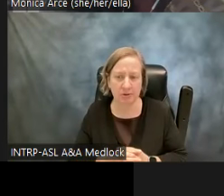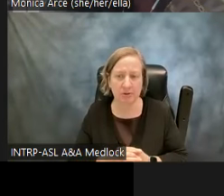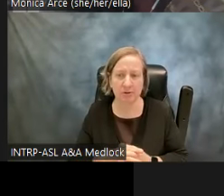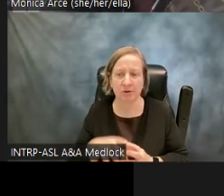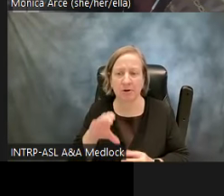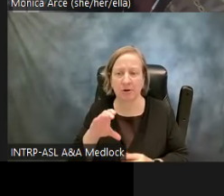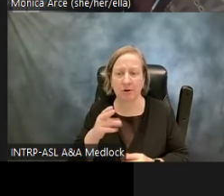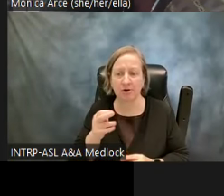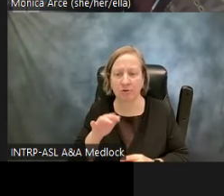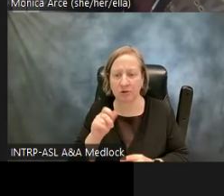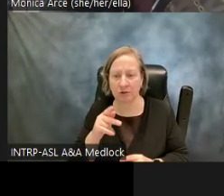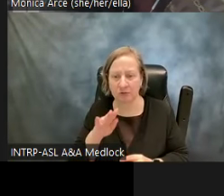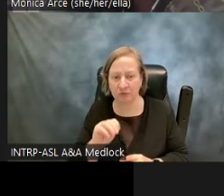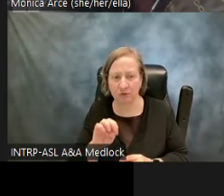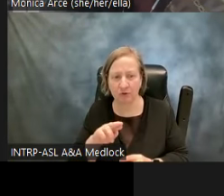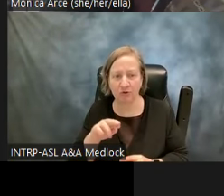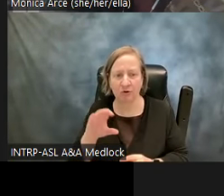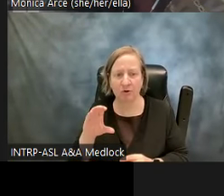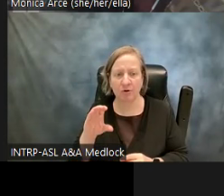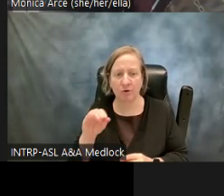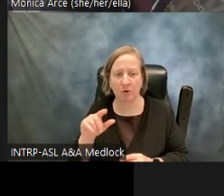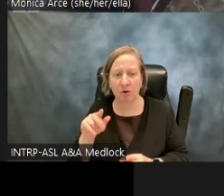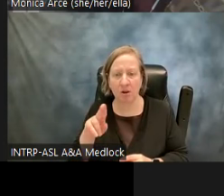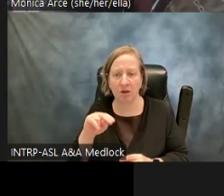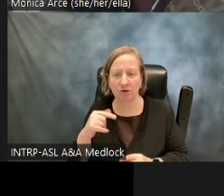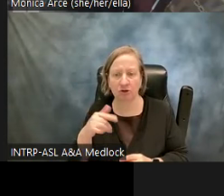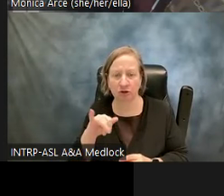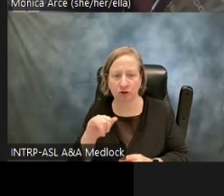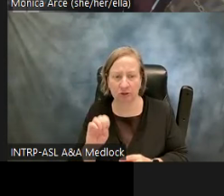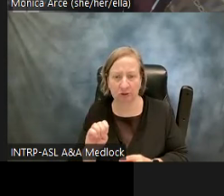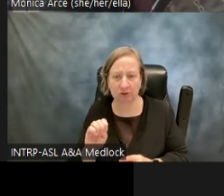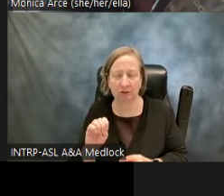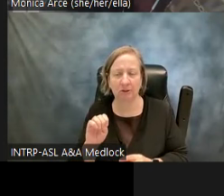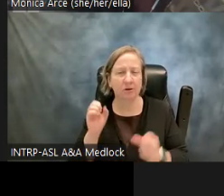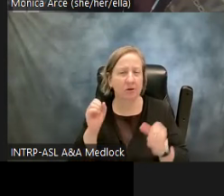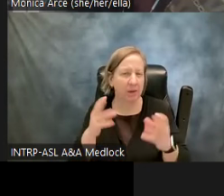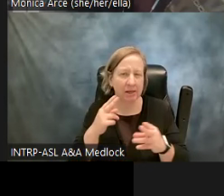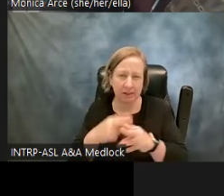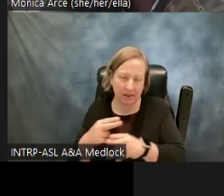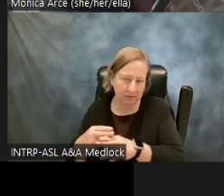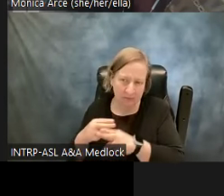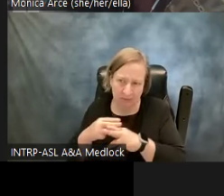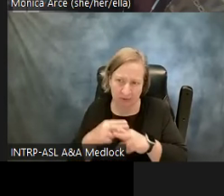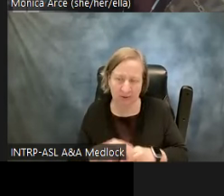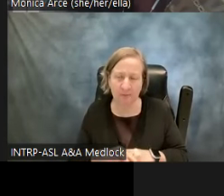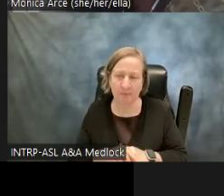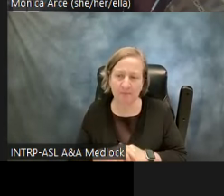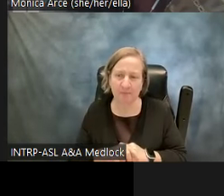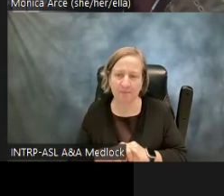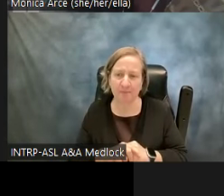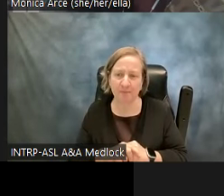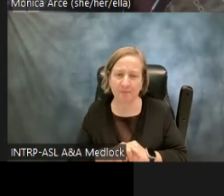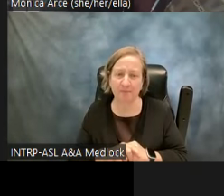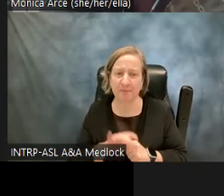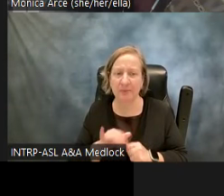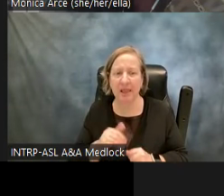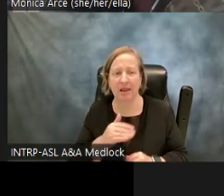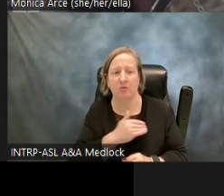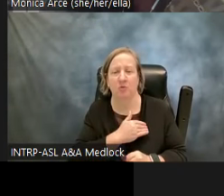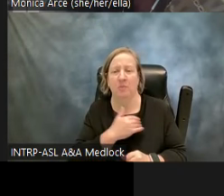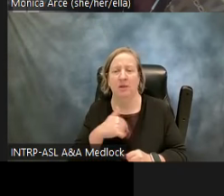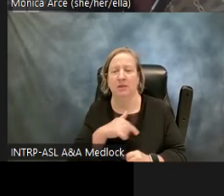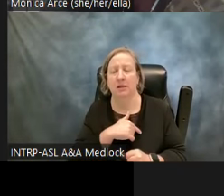Christopher Kalonji, we can start naming, but yeah, it's a reminder of how important